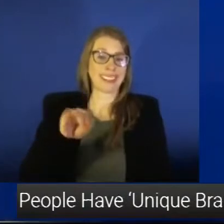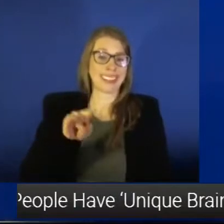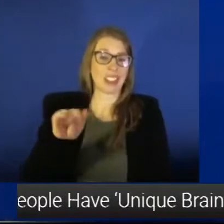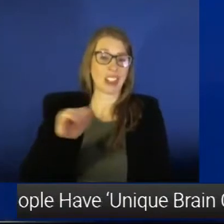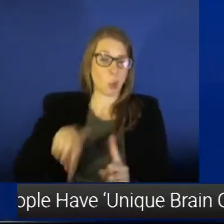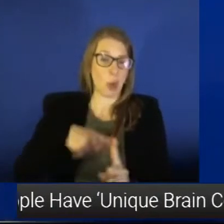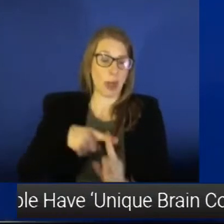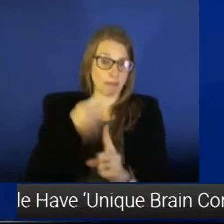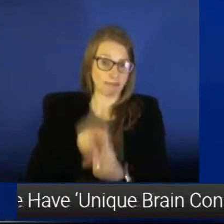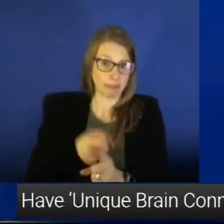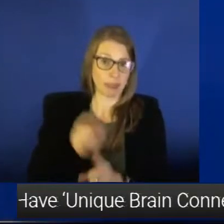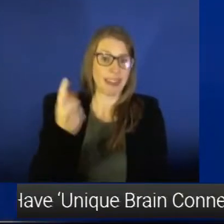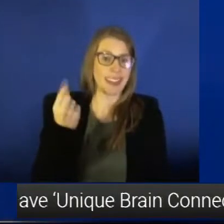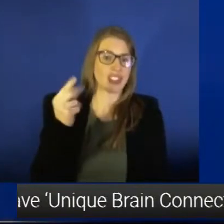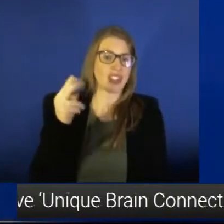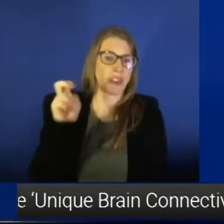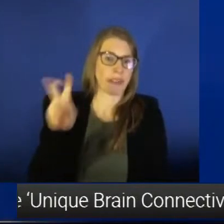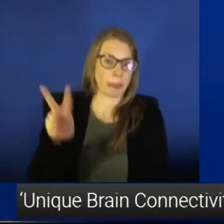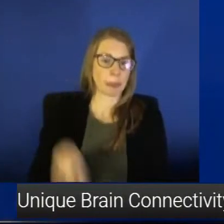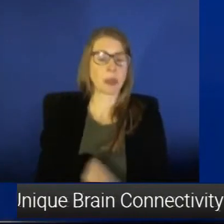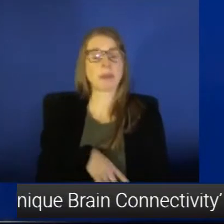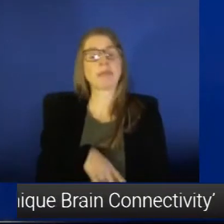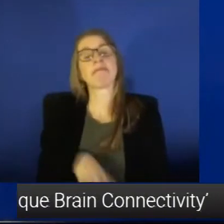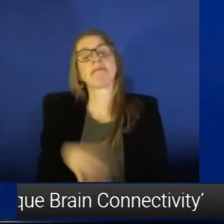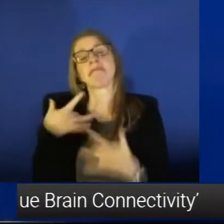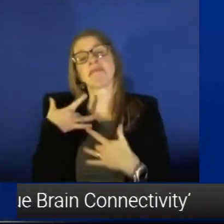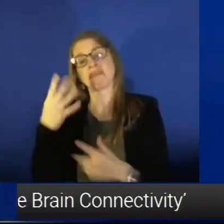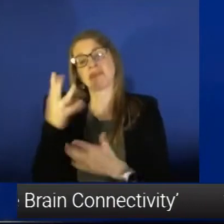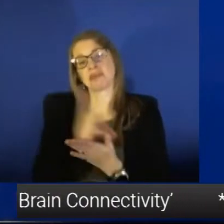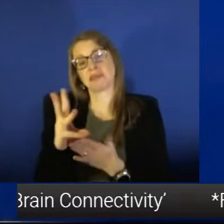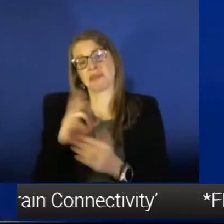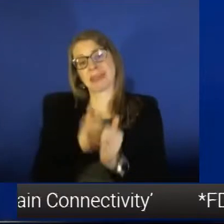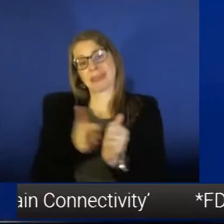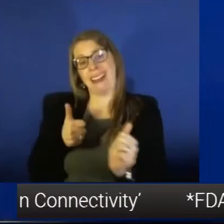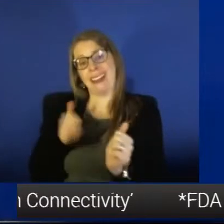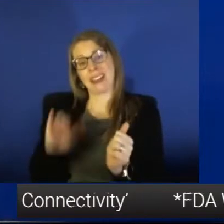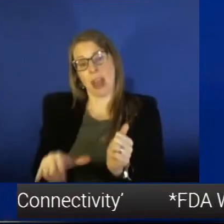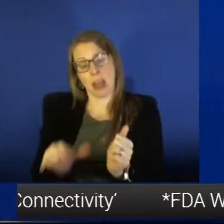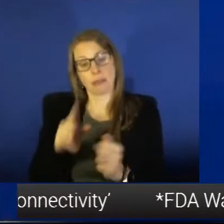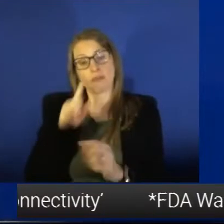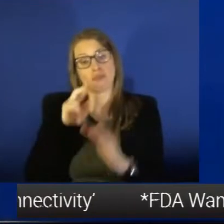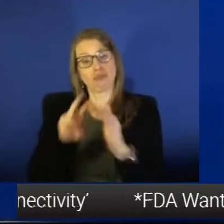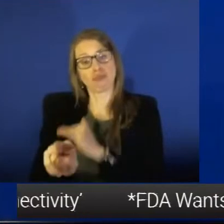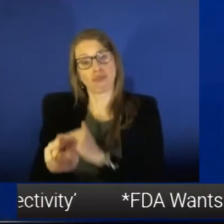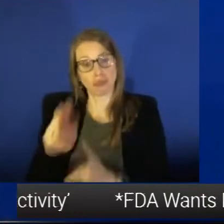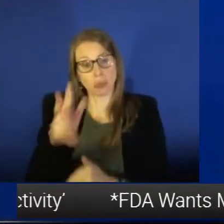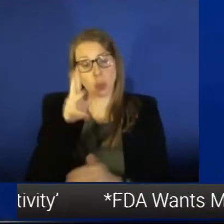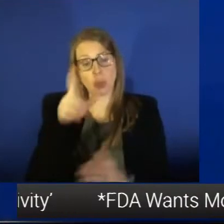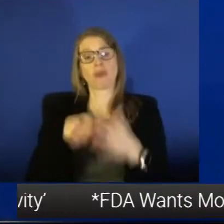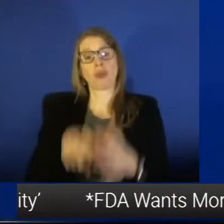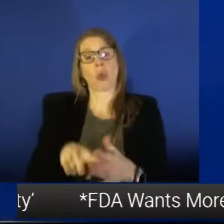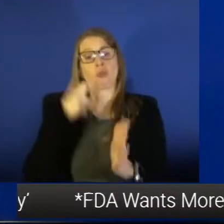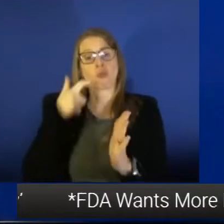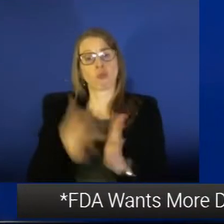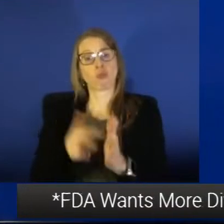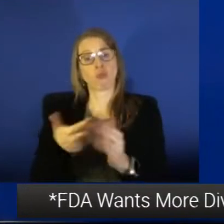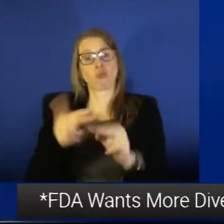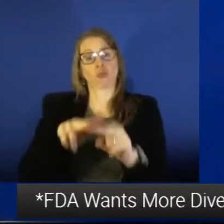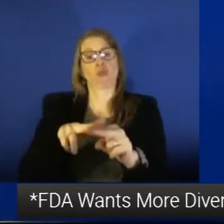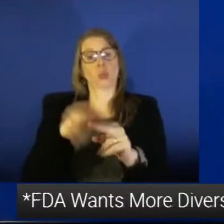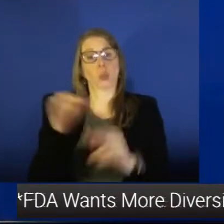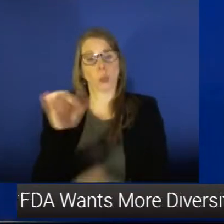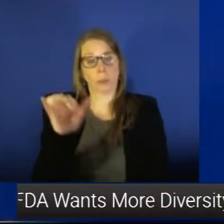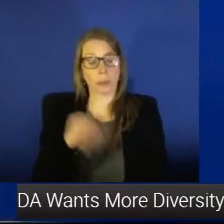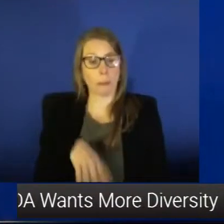pretty significant. What happens is we tend to be 6 weeks behind that. So I think predictably we're going to start seeing it. The next thing we need to talk about,